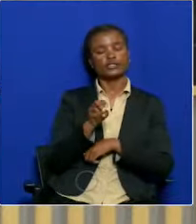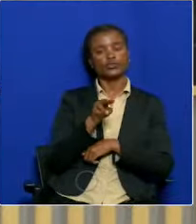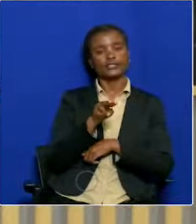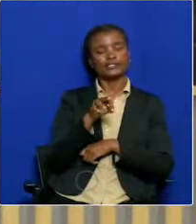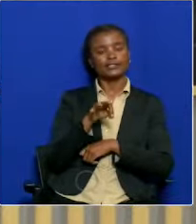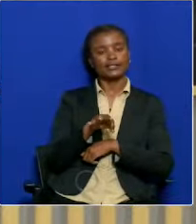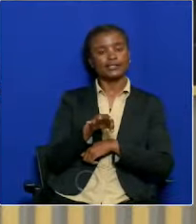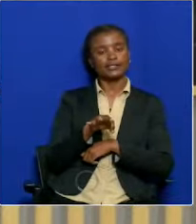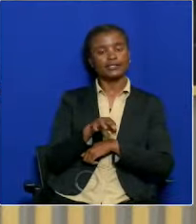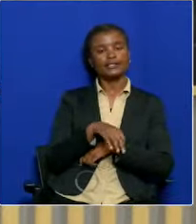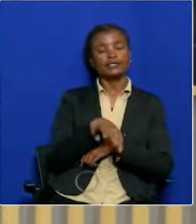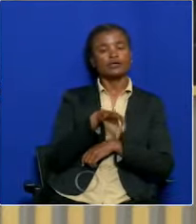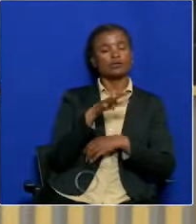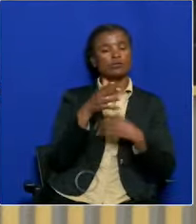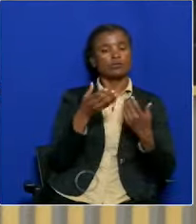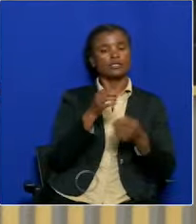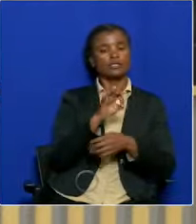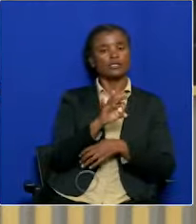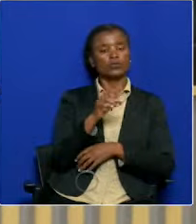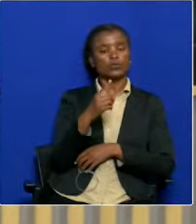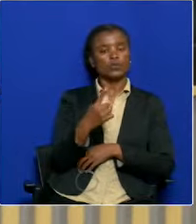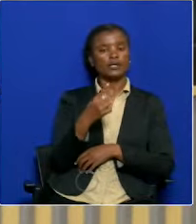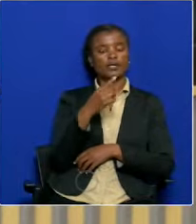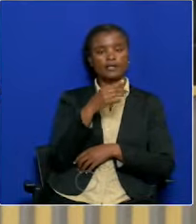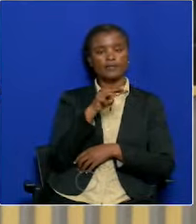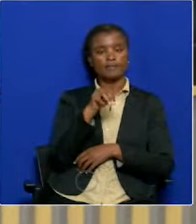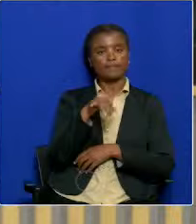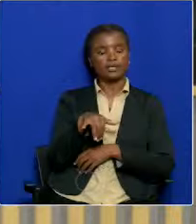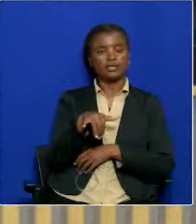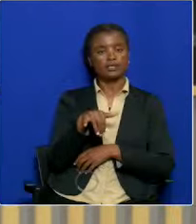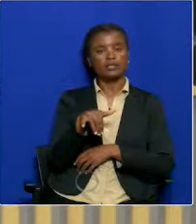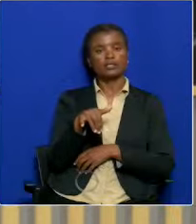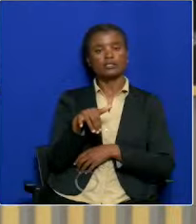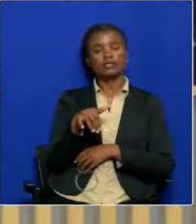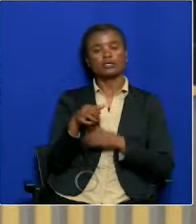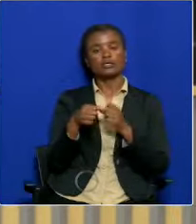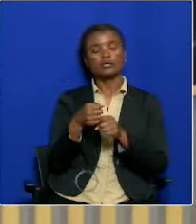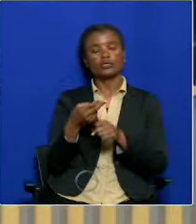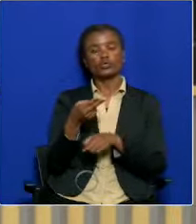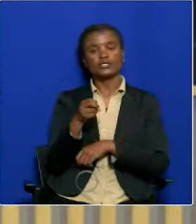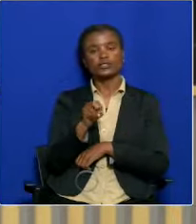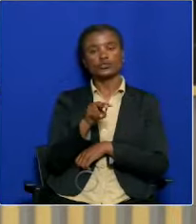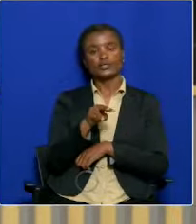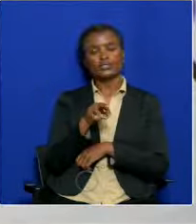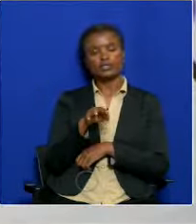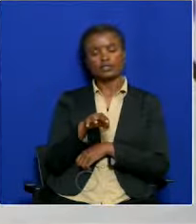2023. So are you saying that from 2018, did you say?